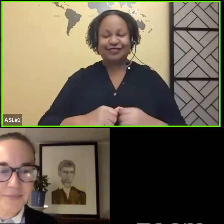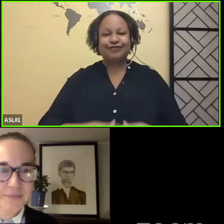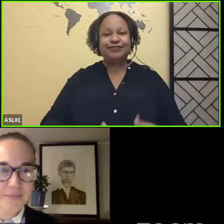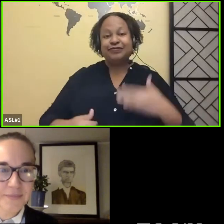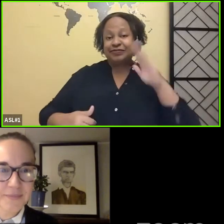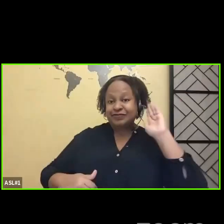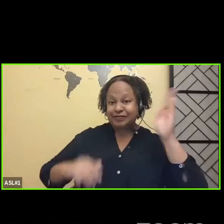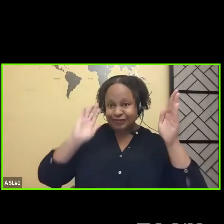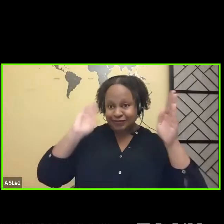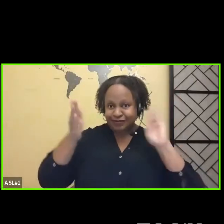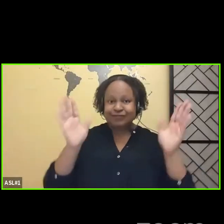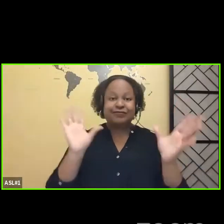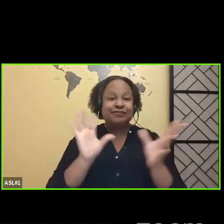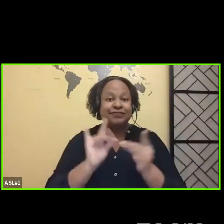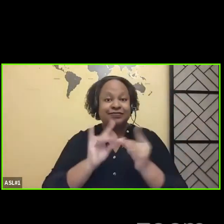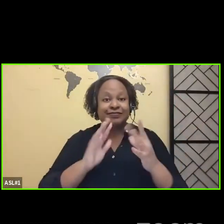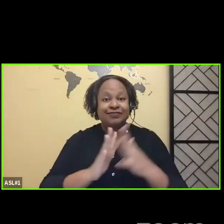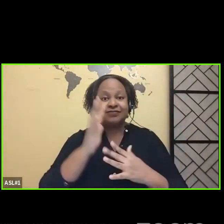Aujourd'hui, Marie-Leduc.